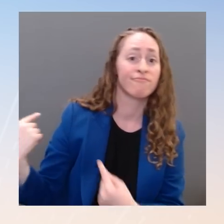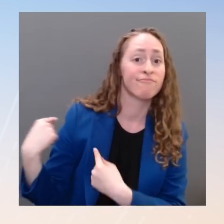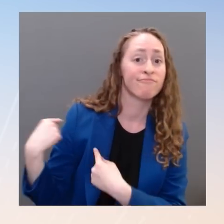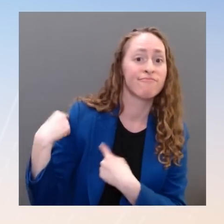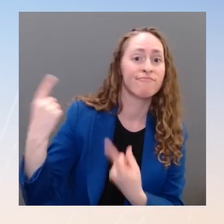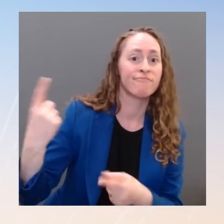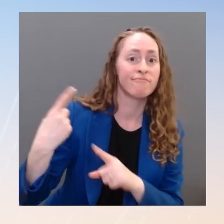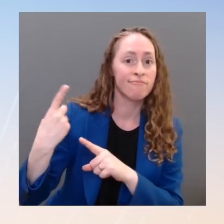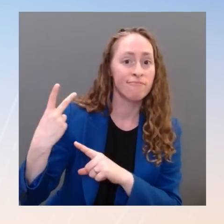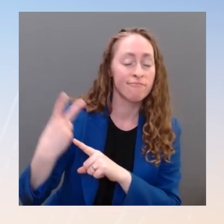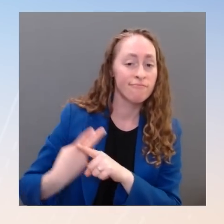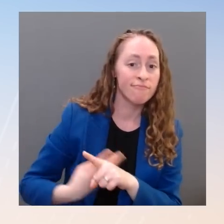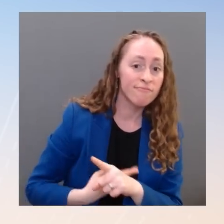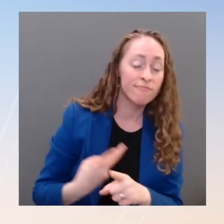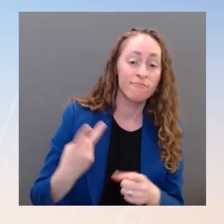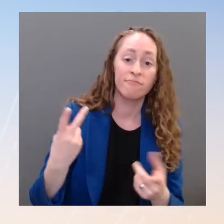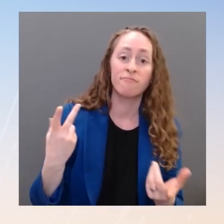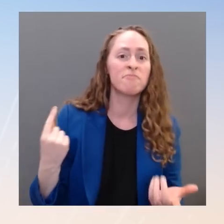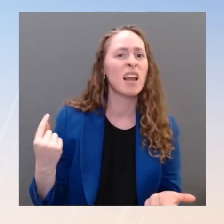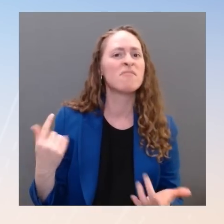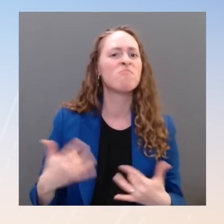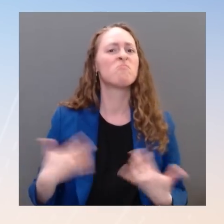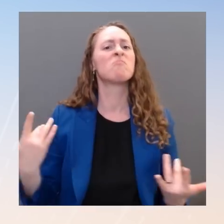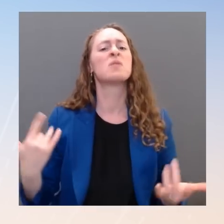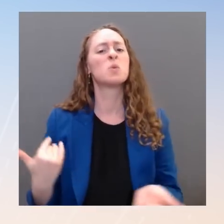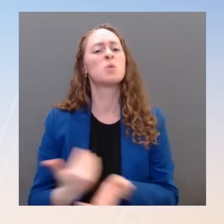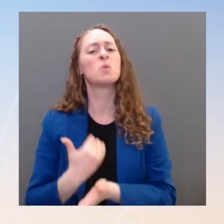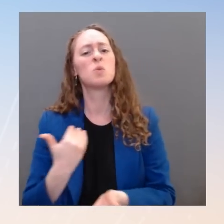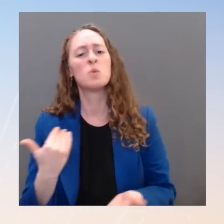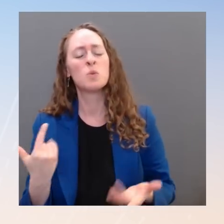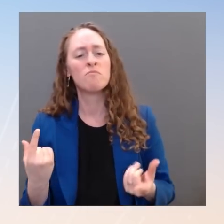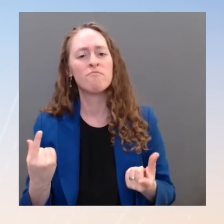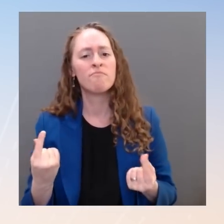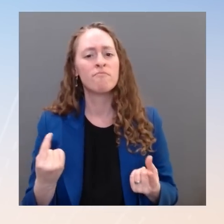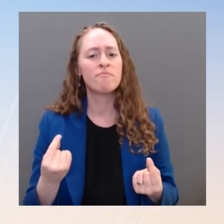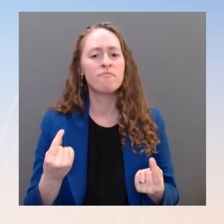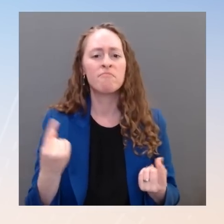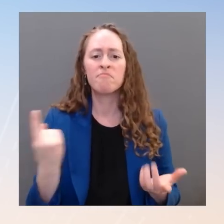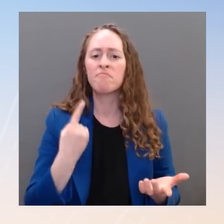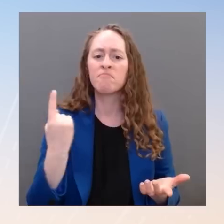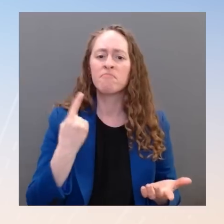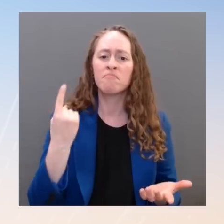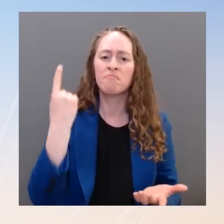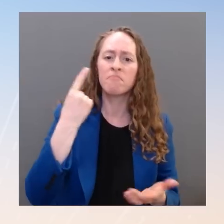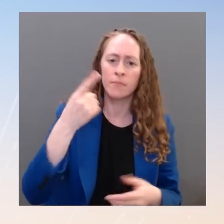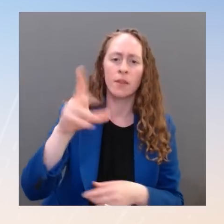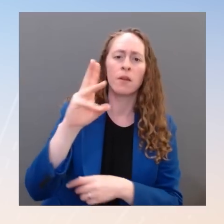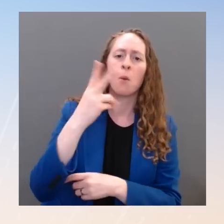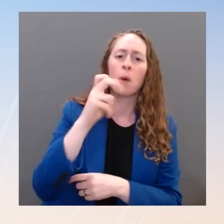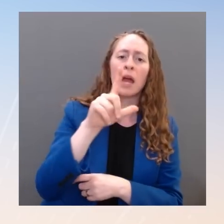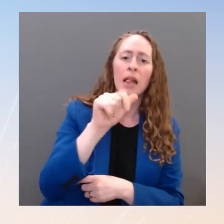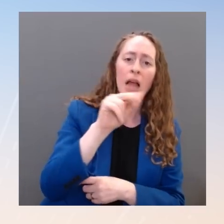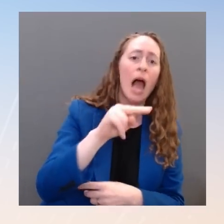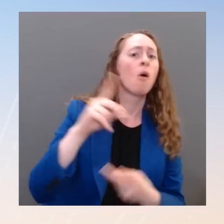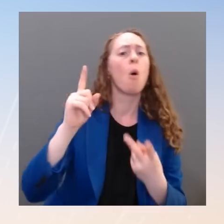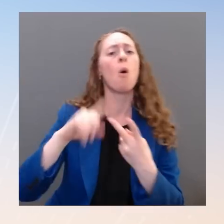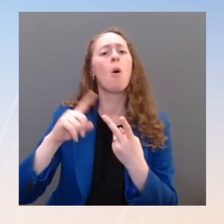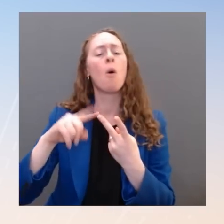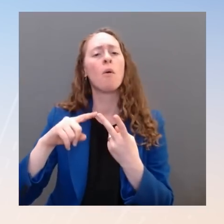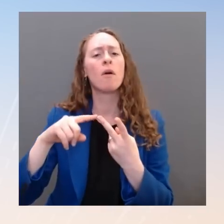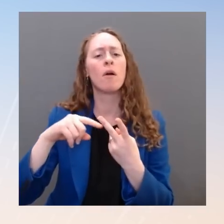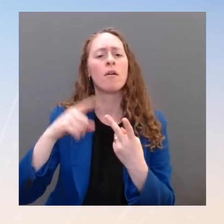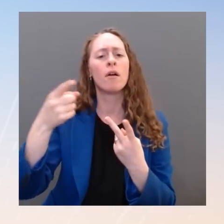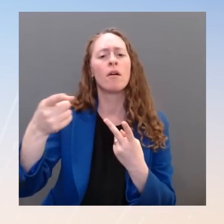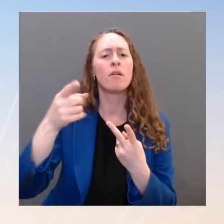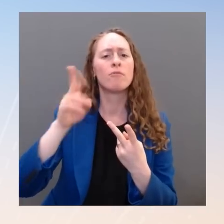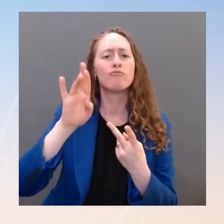any specifics from here because our objective is to be successful, and talking about these cases publicly and getting into specifics